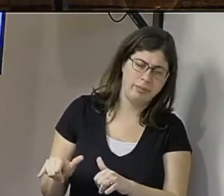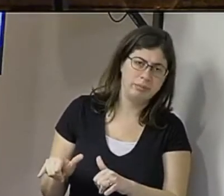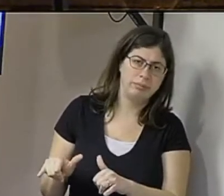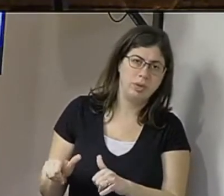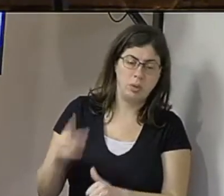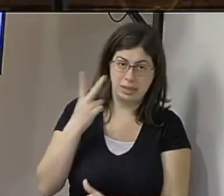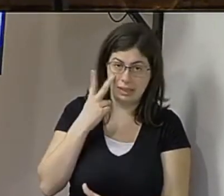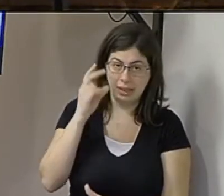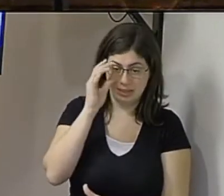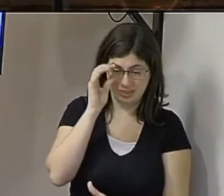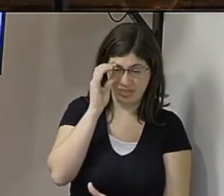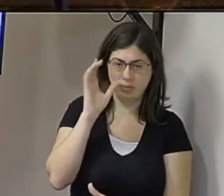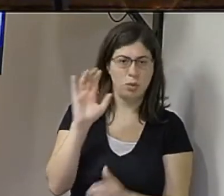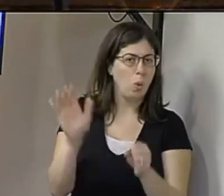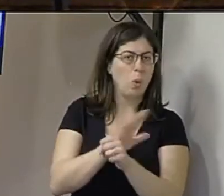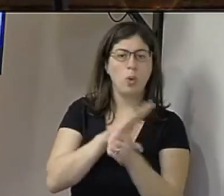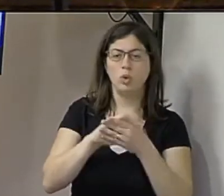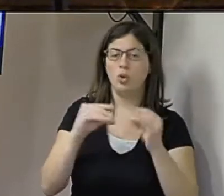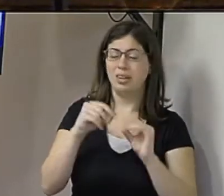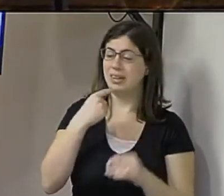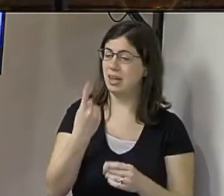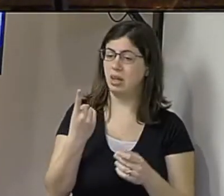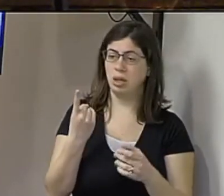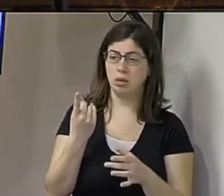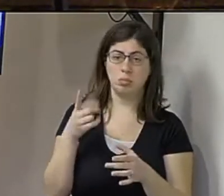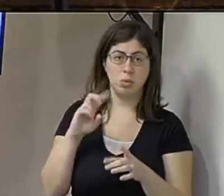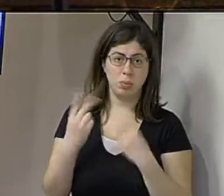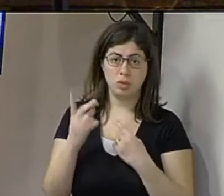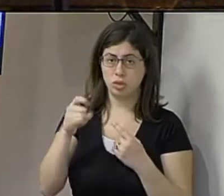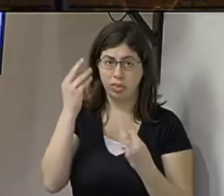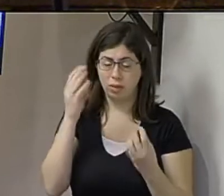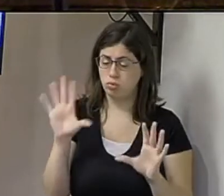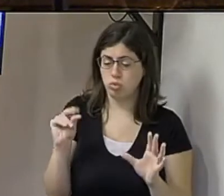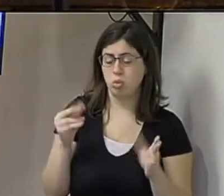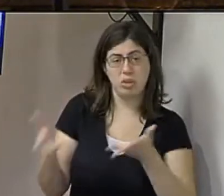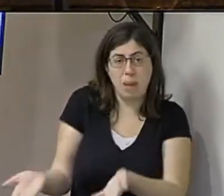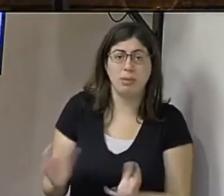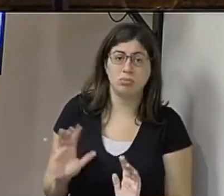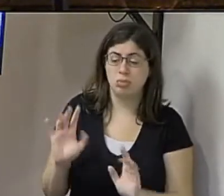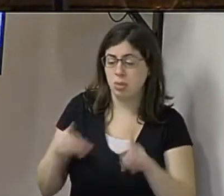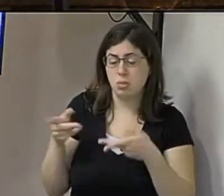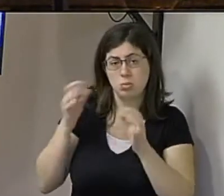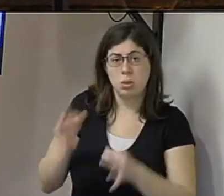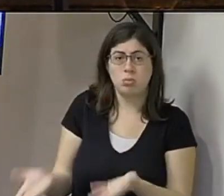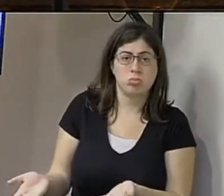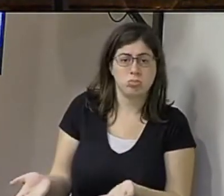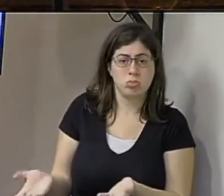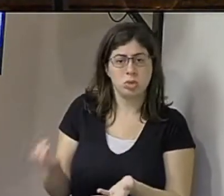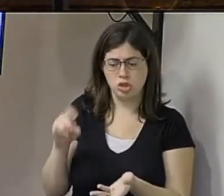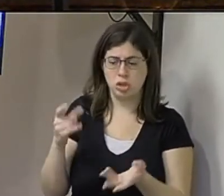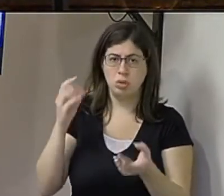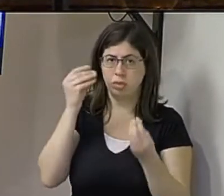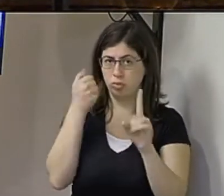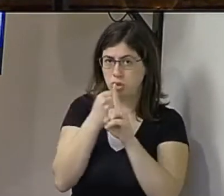we're going to see this throughout, you know, Esther. It's not telling us what to think about that. It's just saying, hey, this is what happened. This is what these people did. We're kind of having to draw our